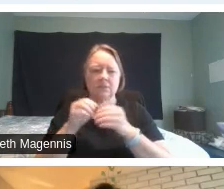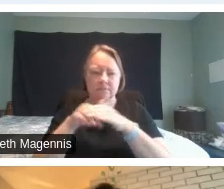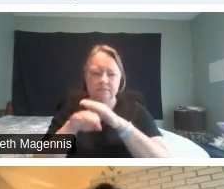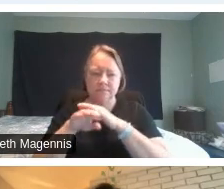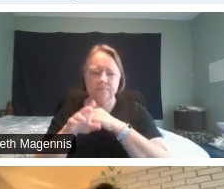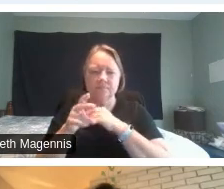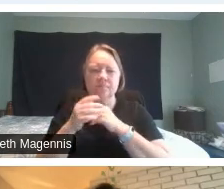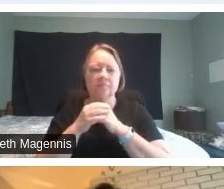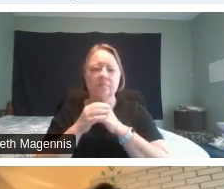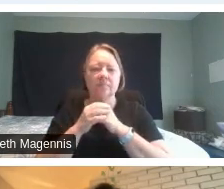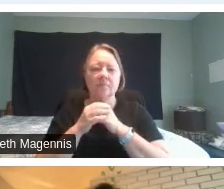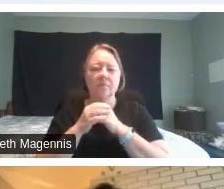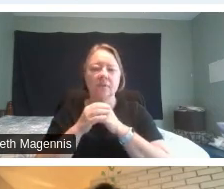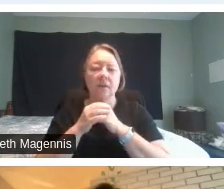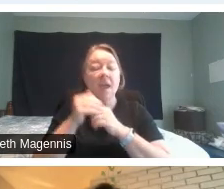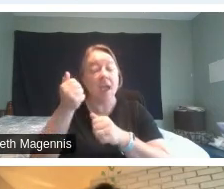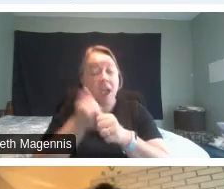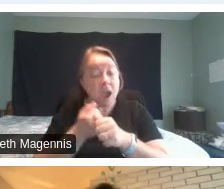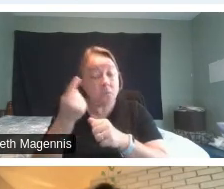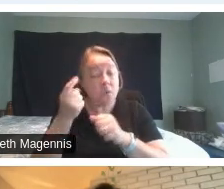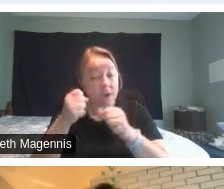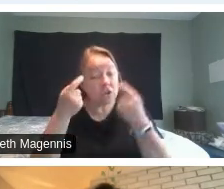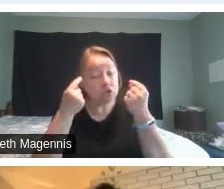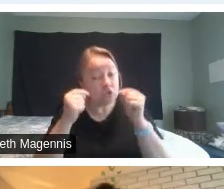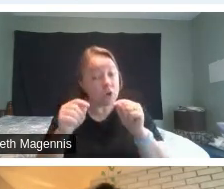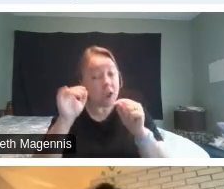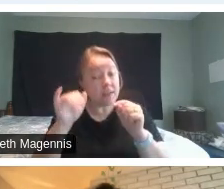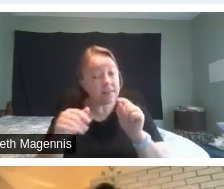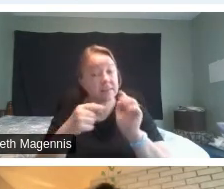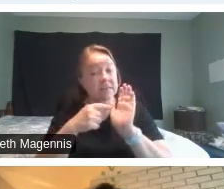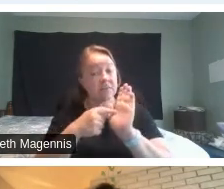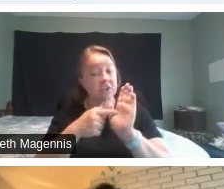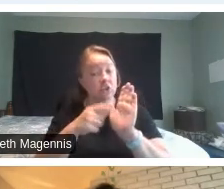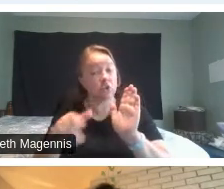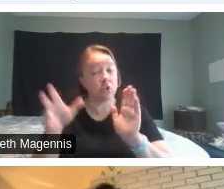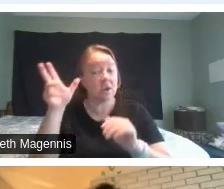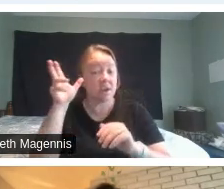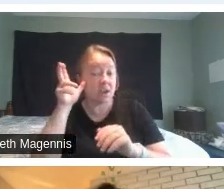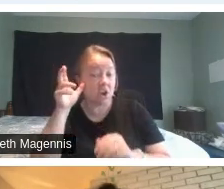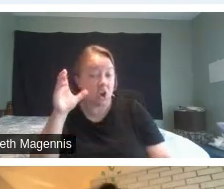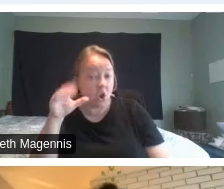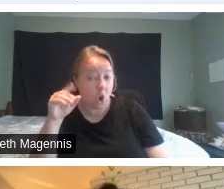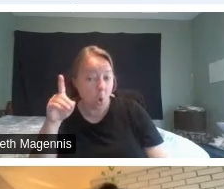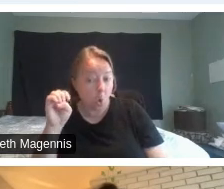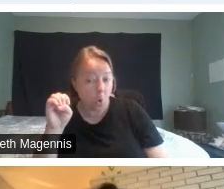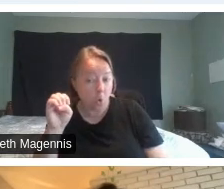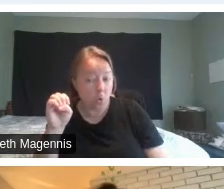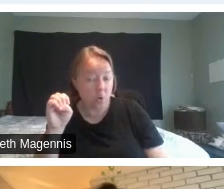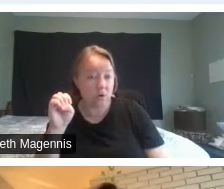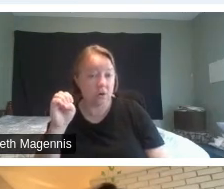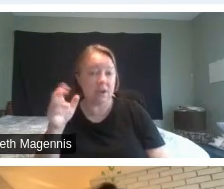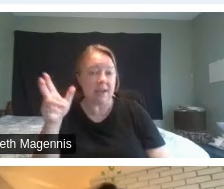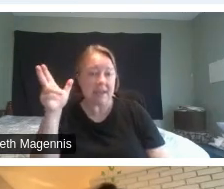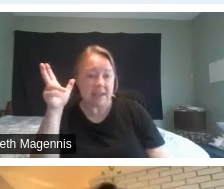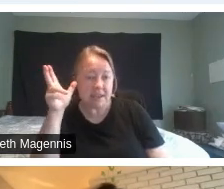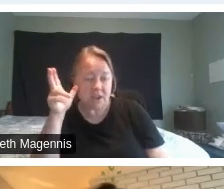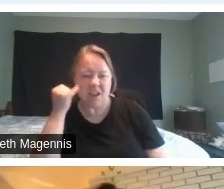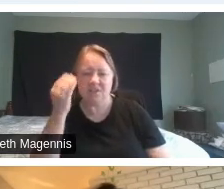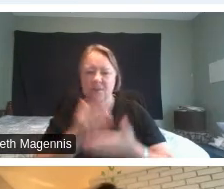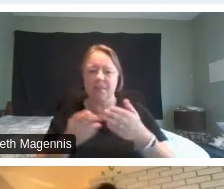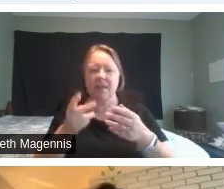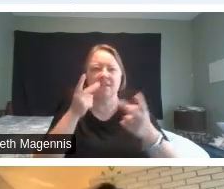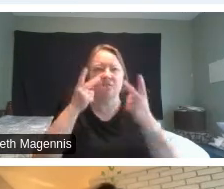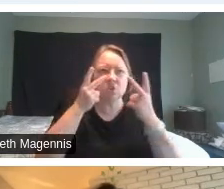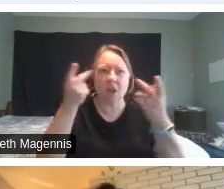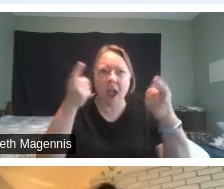actually everyone can try out this feature where you can hear your code. So you can hear if something's visual is going on the